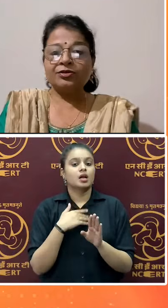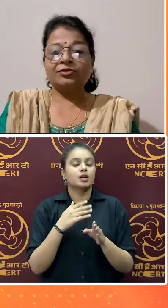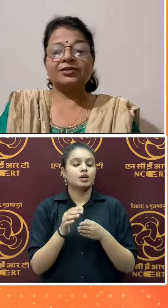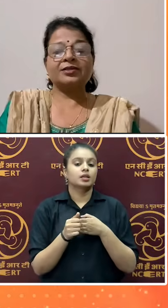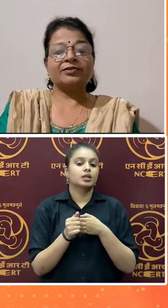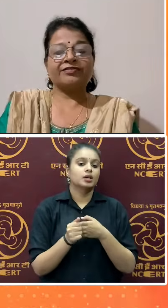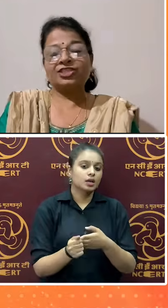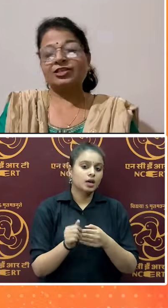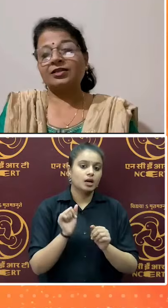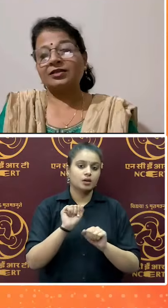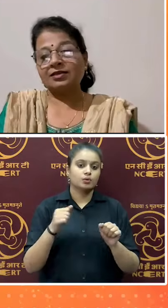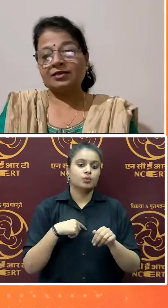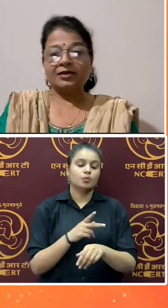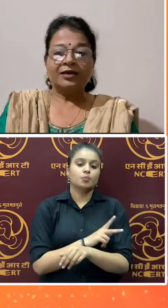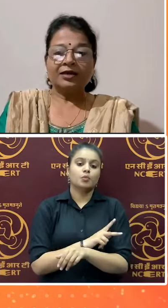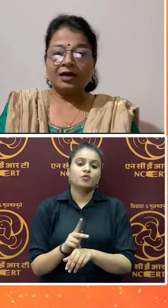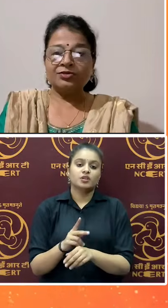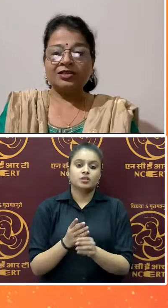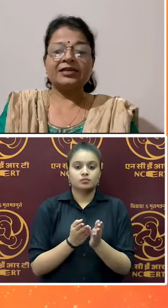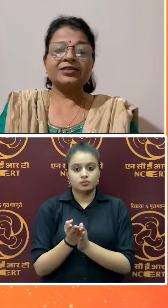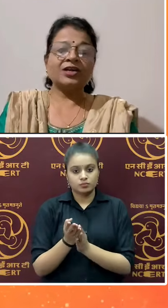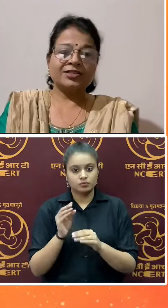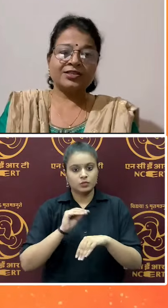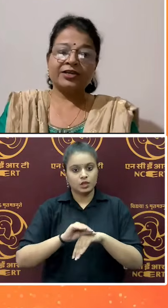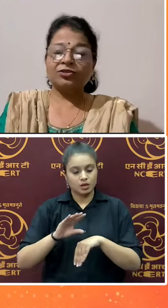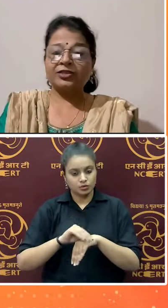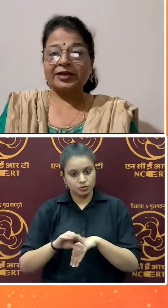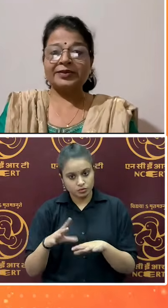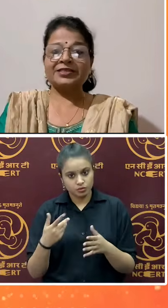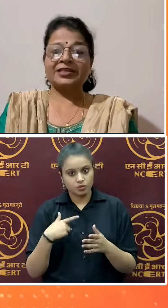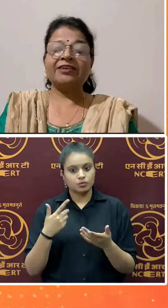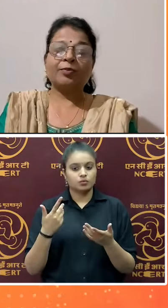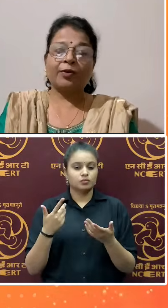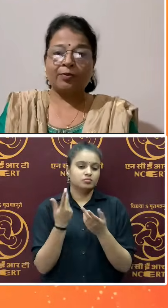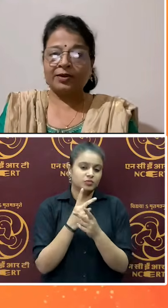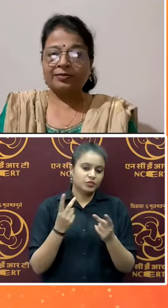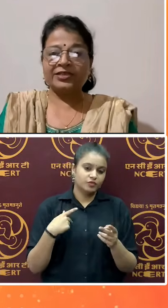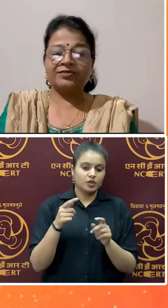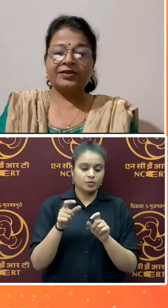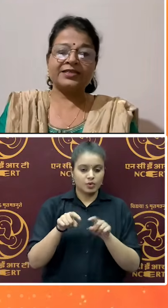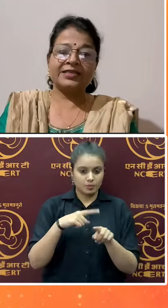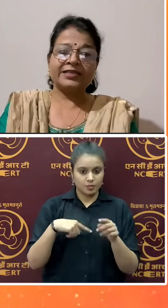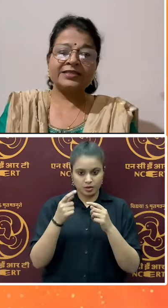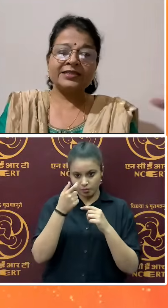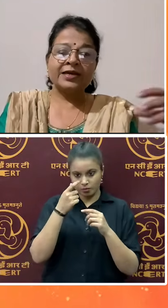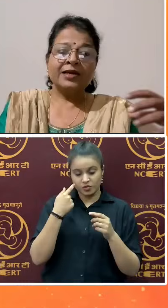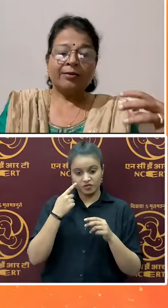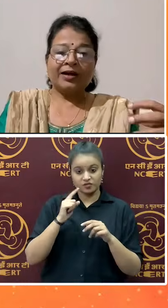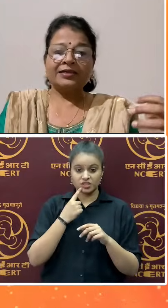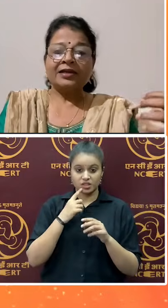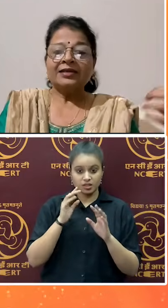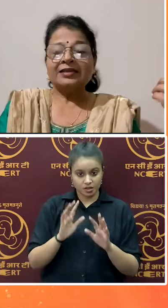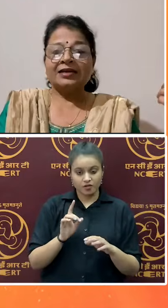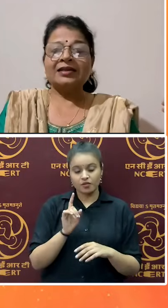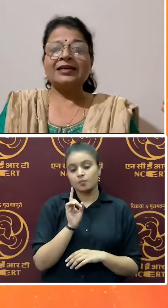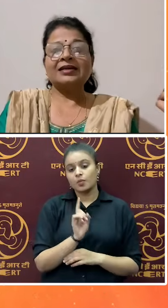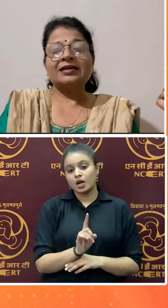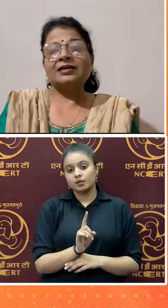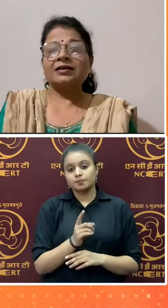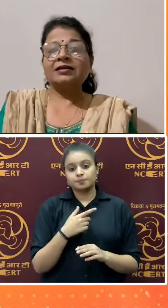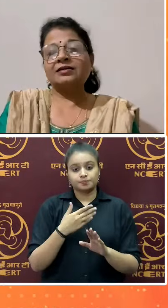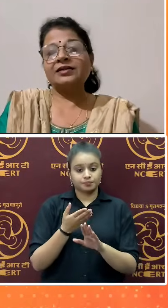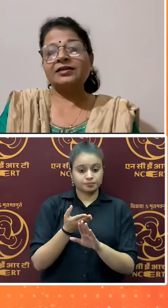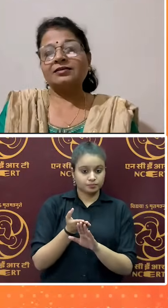to go to the professional counselors or psychotherapists if the problem is very serious. But the early